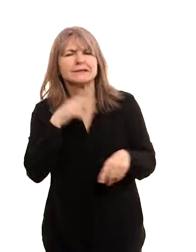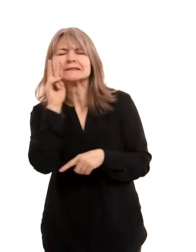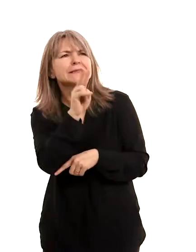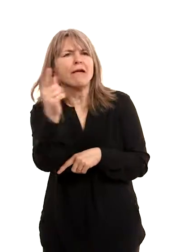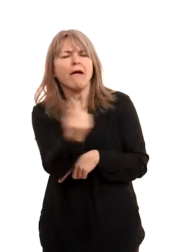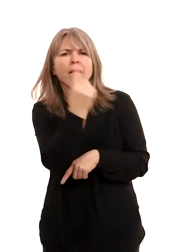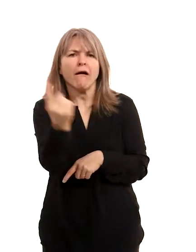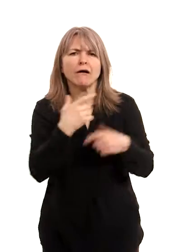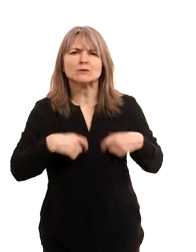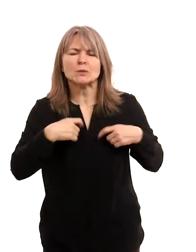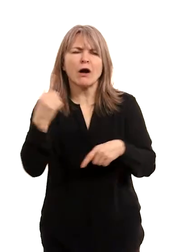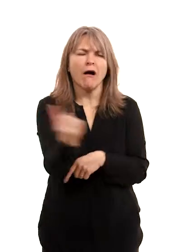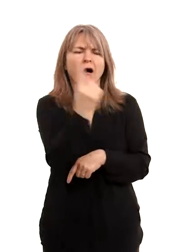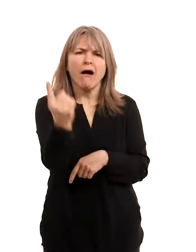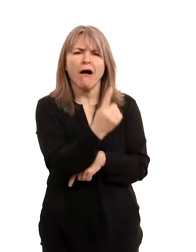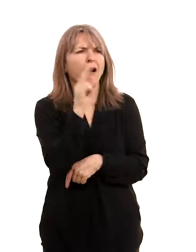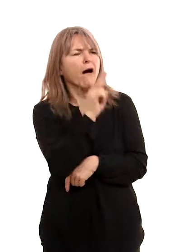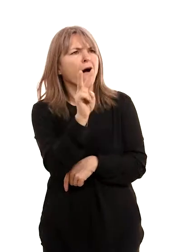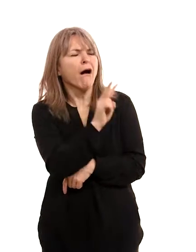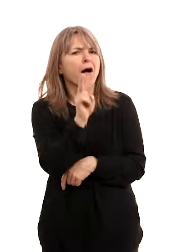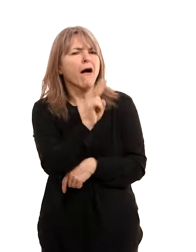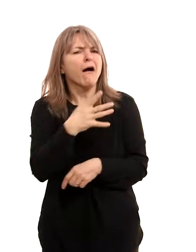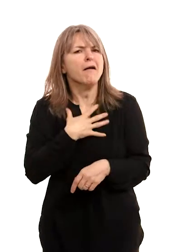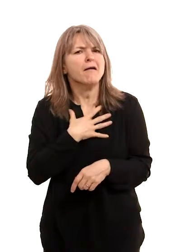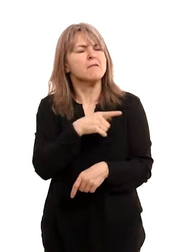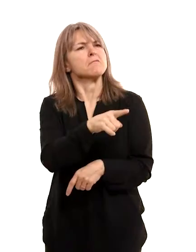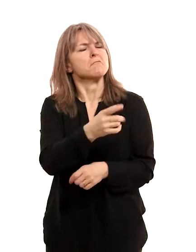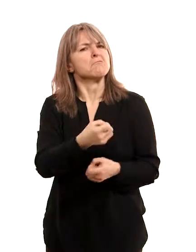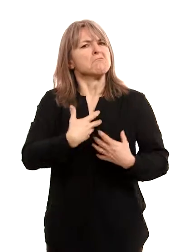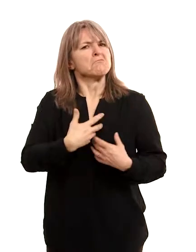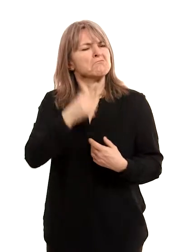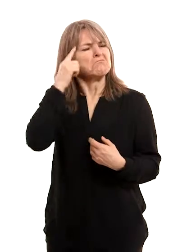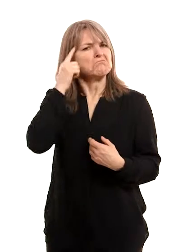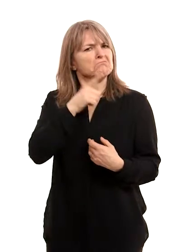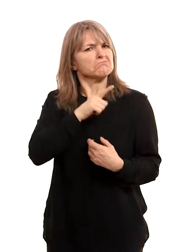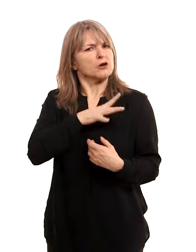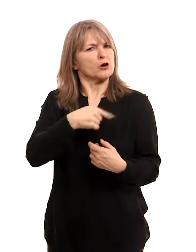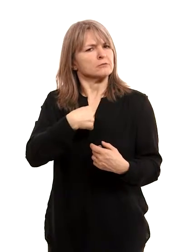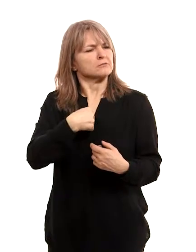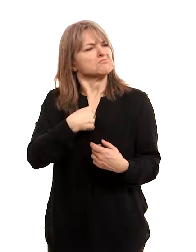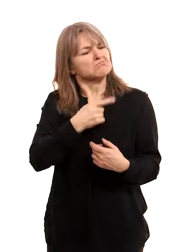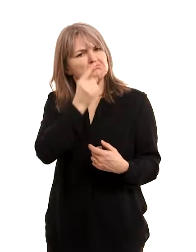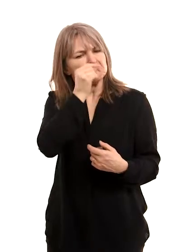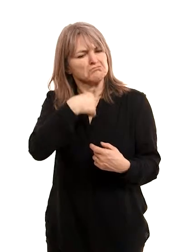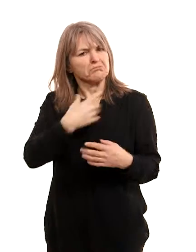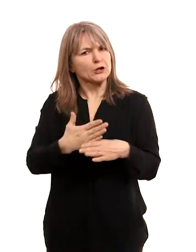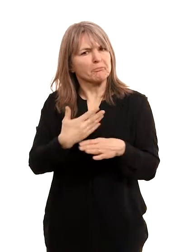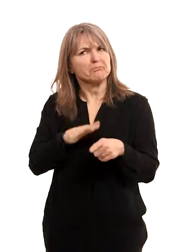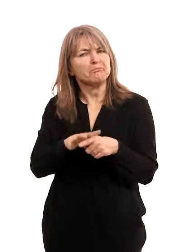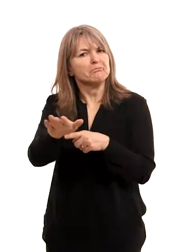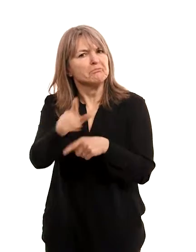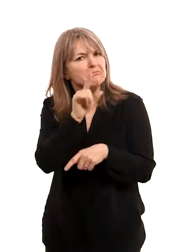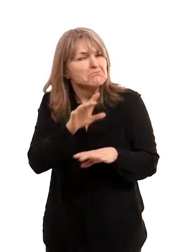of the house time to time. That first gave me the insight into what social workers do and give me that spark